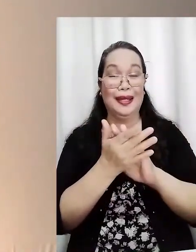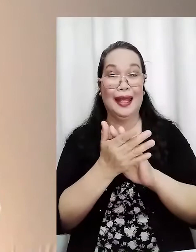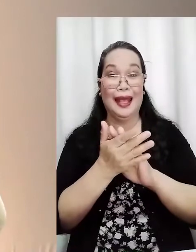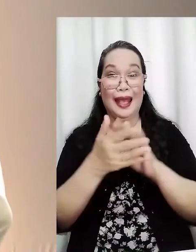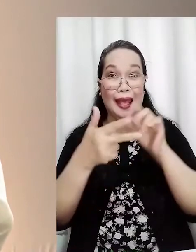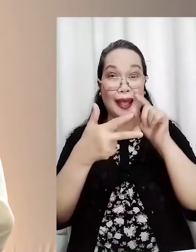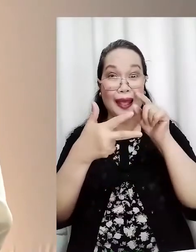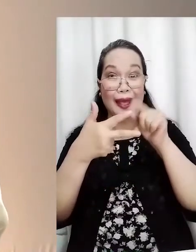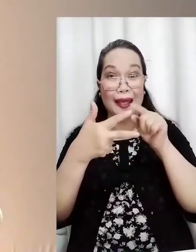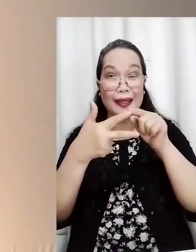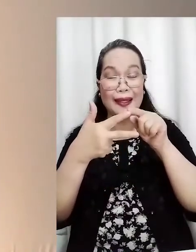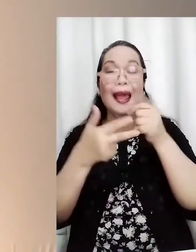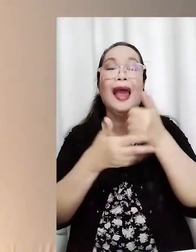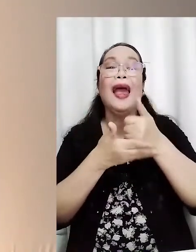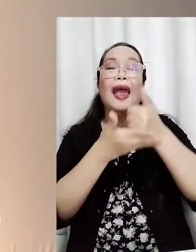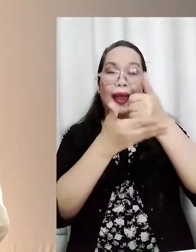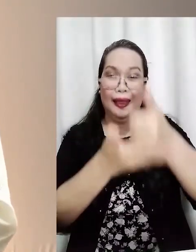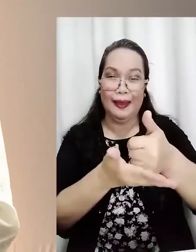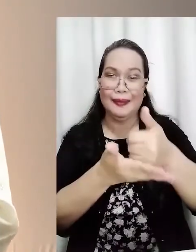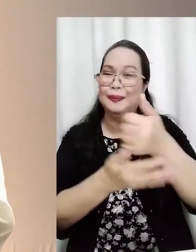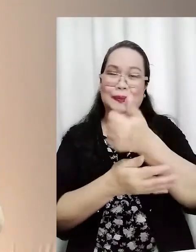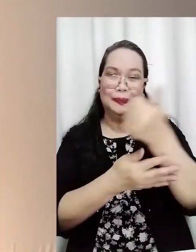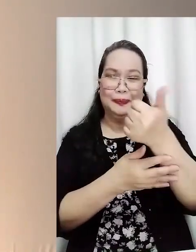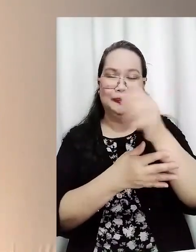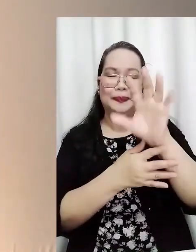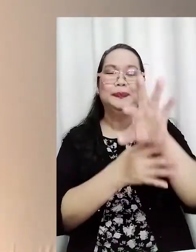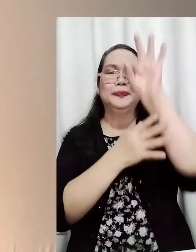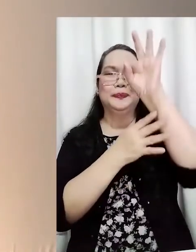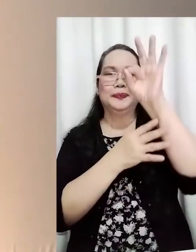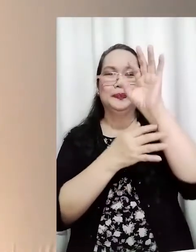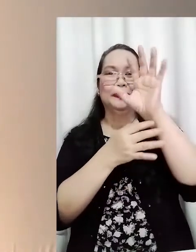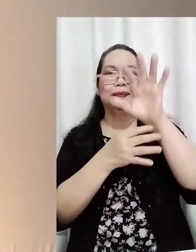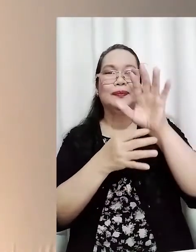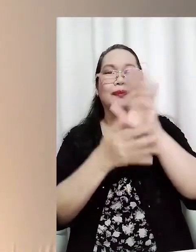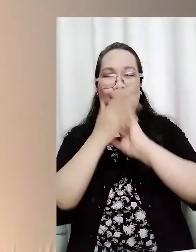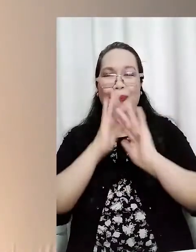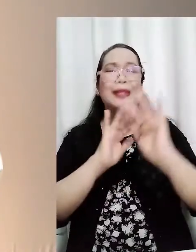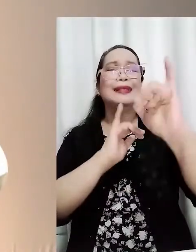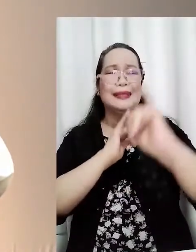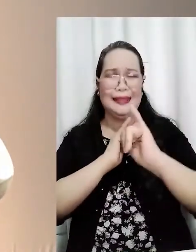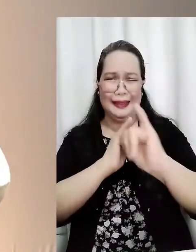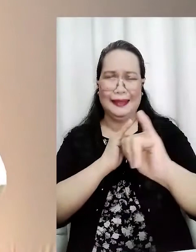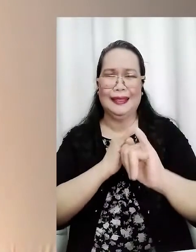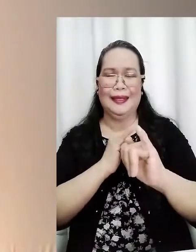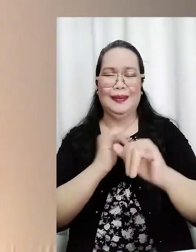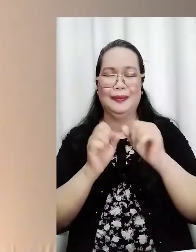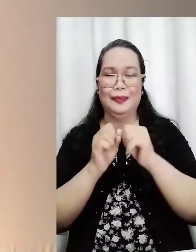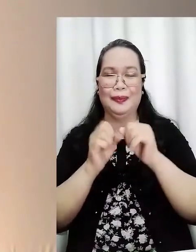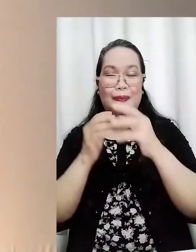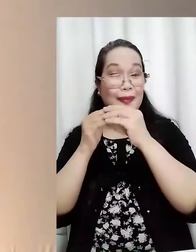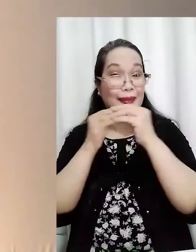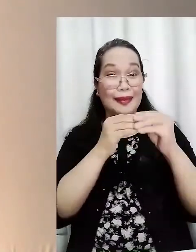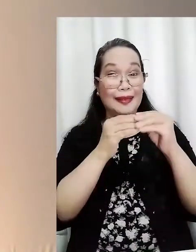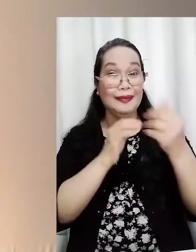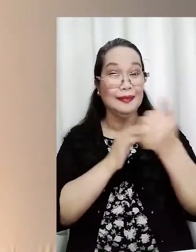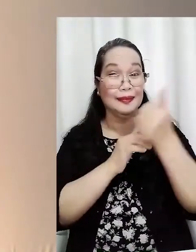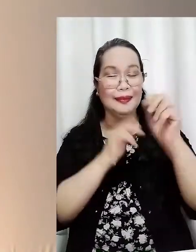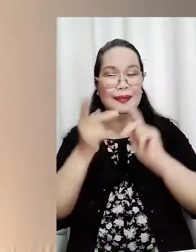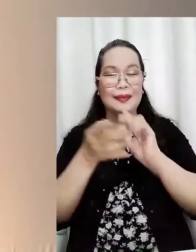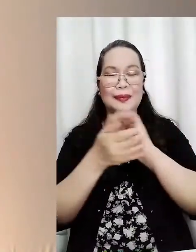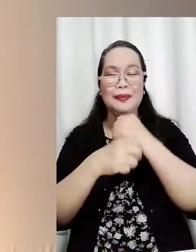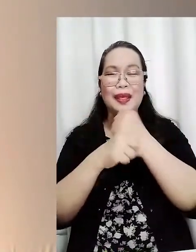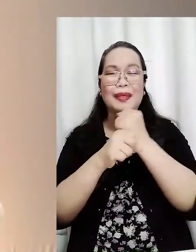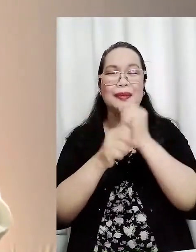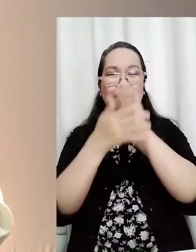others discover and experience peace as well. So he seeks and leads others to make peace with God. They